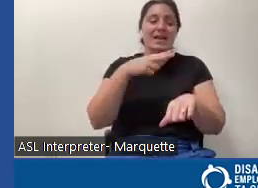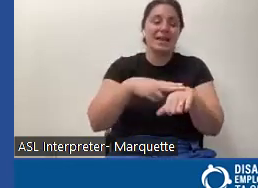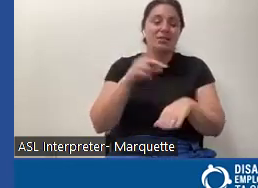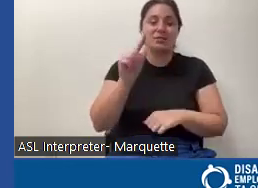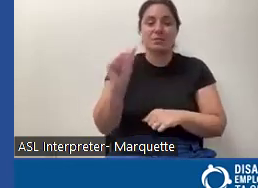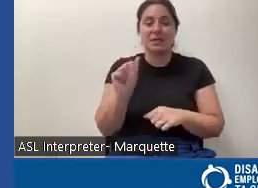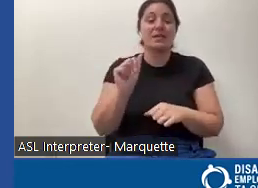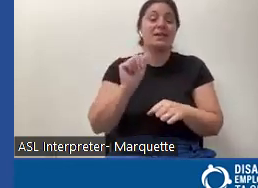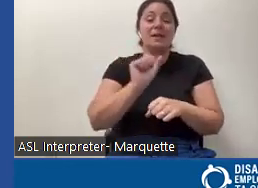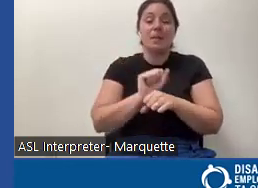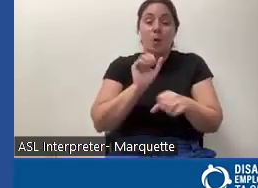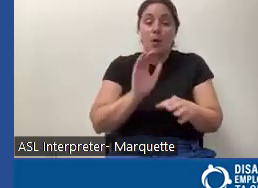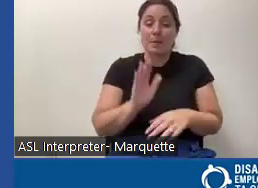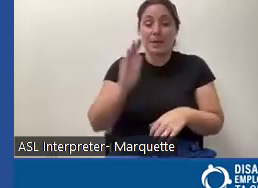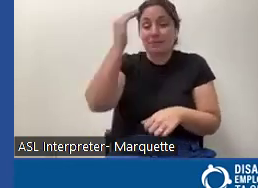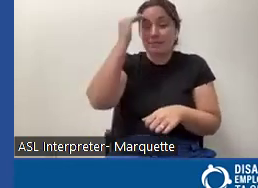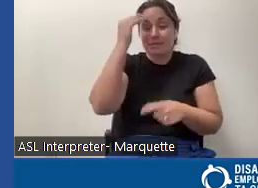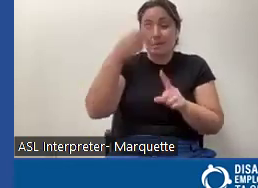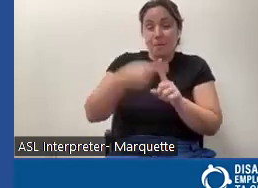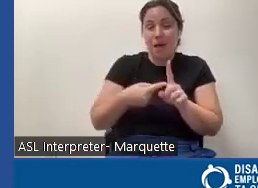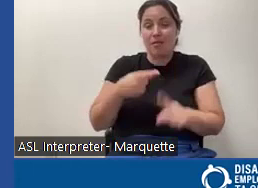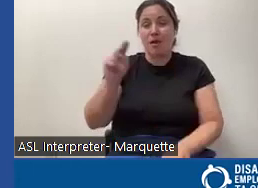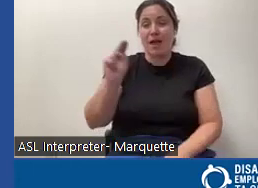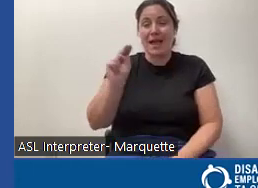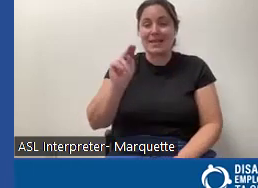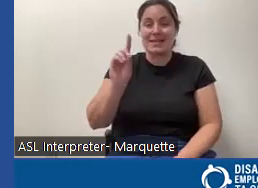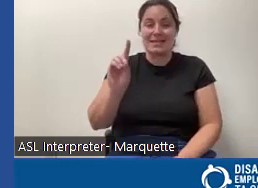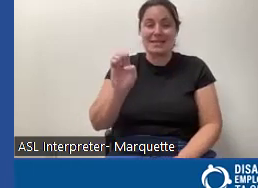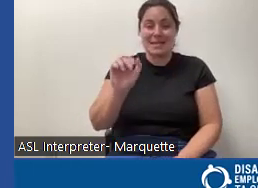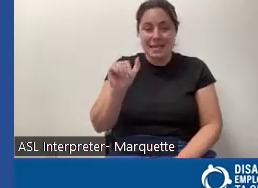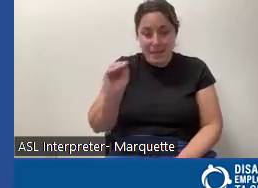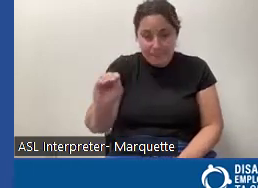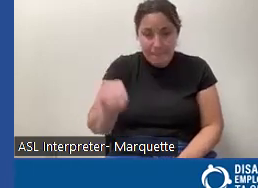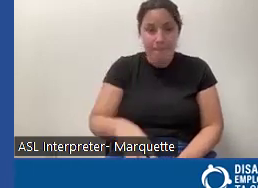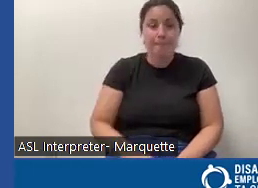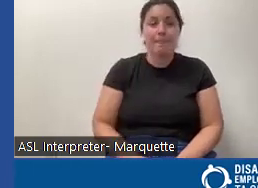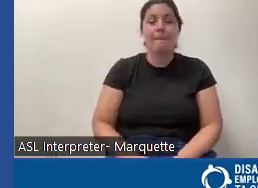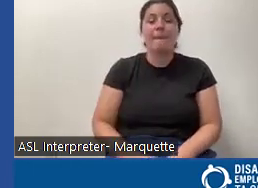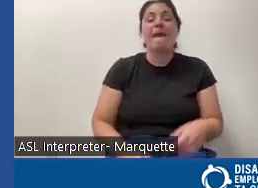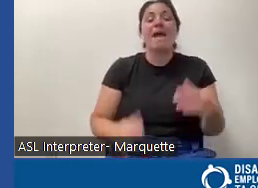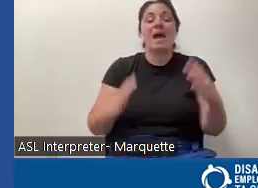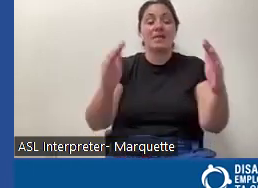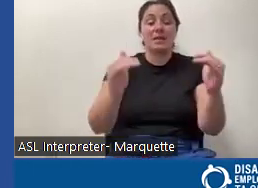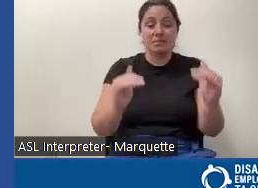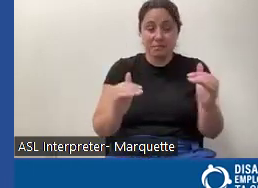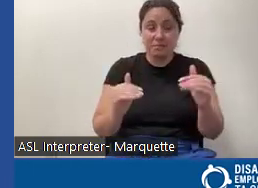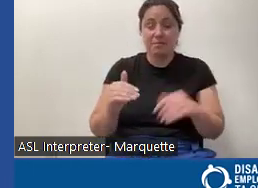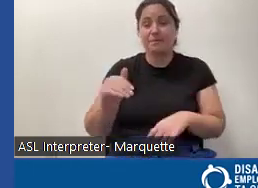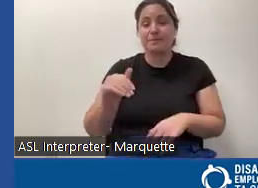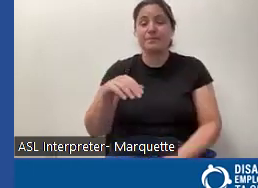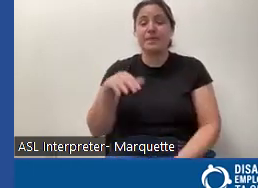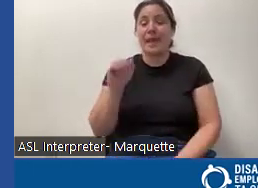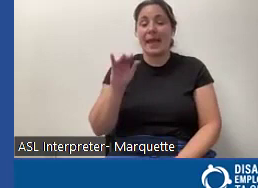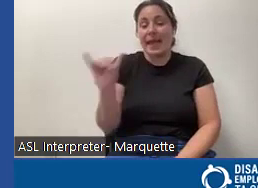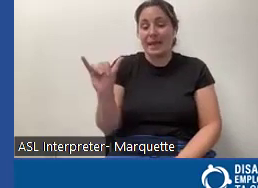or NDEAM, for 2024. Then we'll hear from DETAC Senior Advisor Amy Gonzalez on an overview of